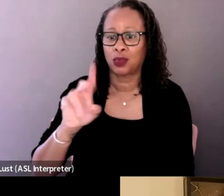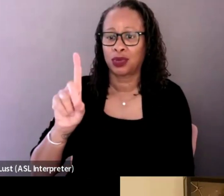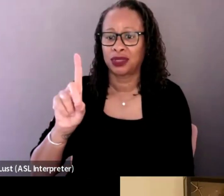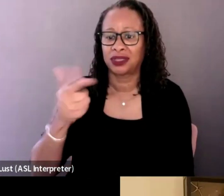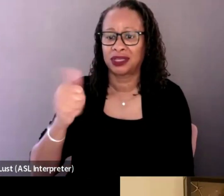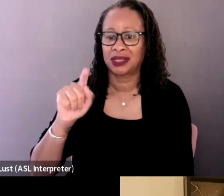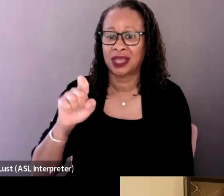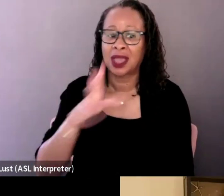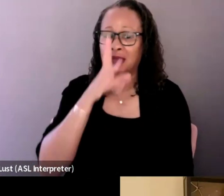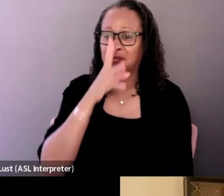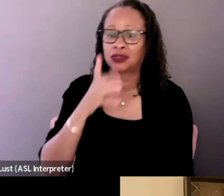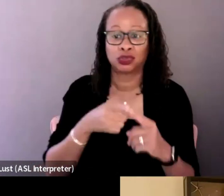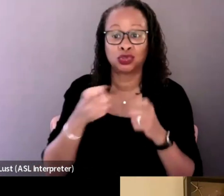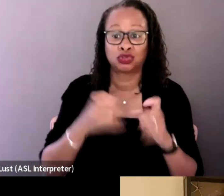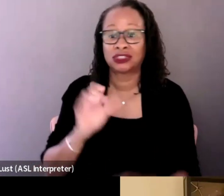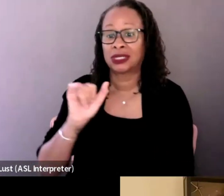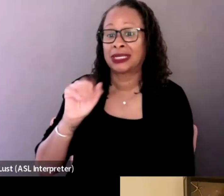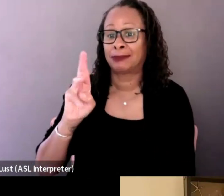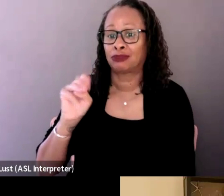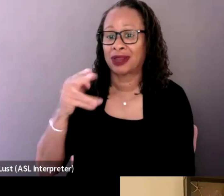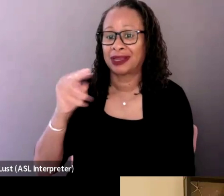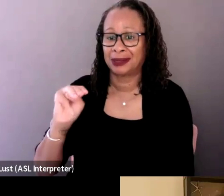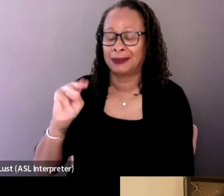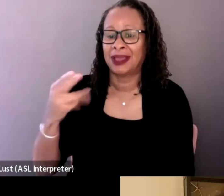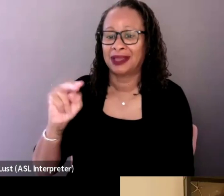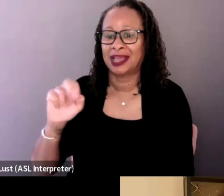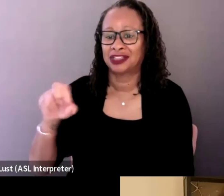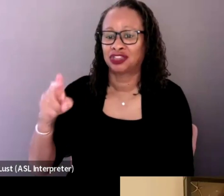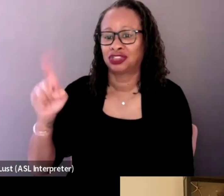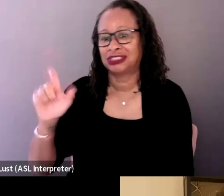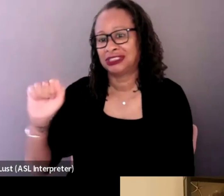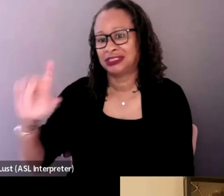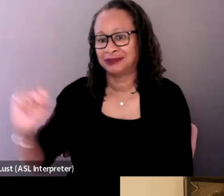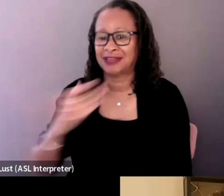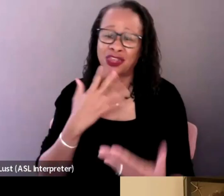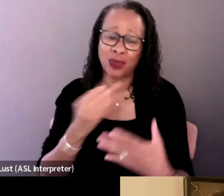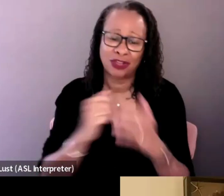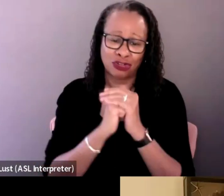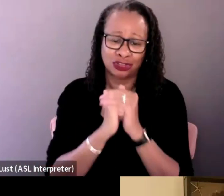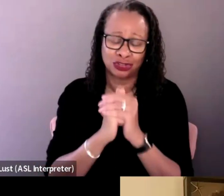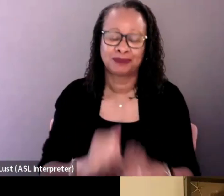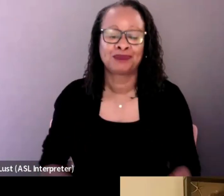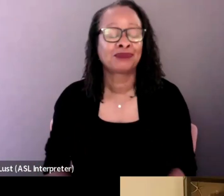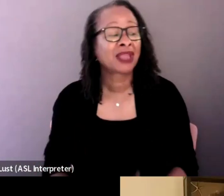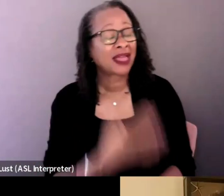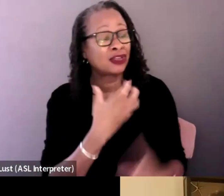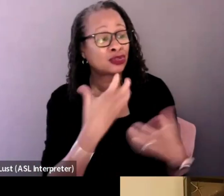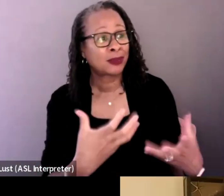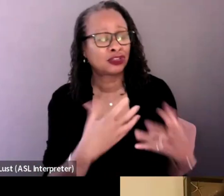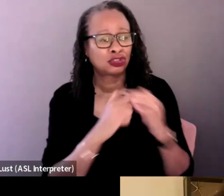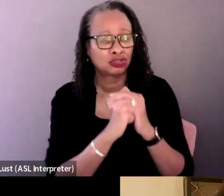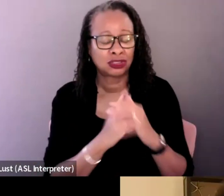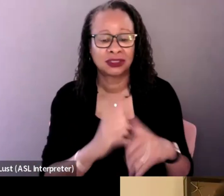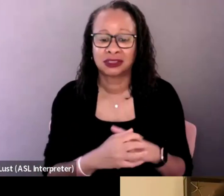director of Hollywoodgate, Ibrahim Nash'at. Thank you so much and congratulations on the film. Thank you so much, Tim. And I just want to add that this movie